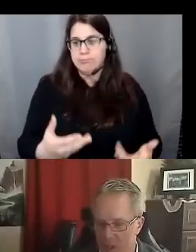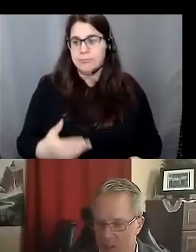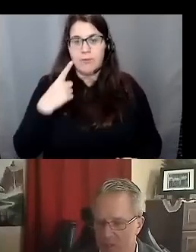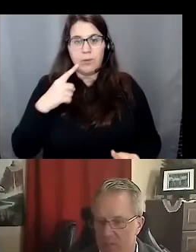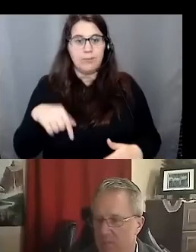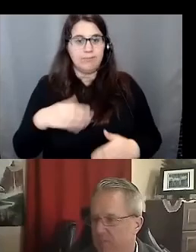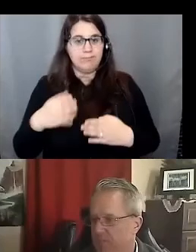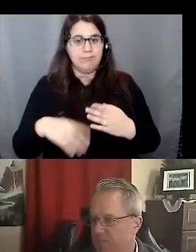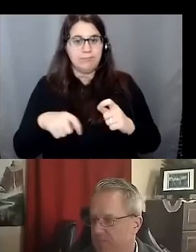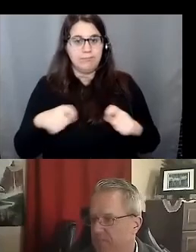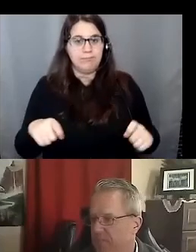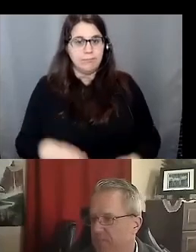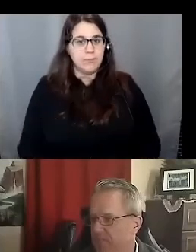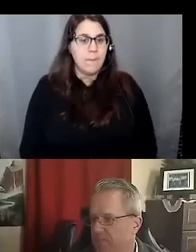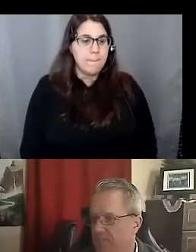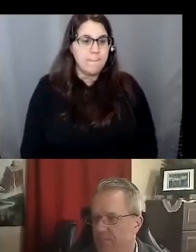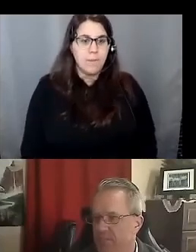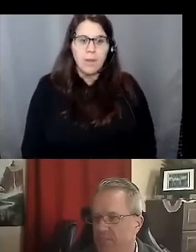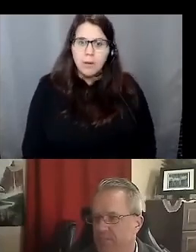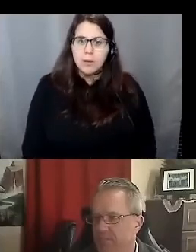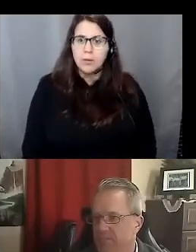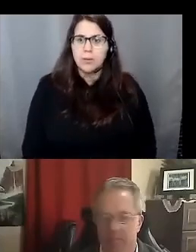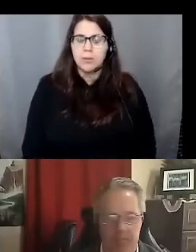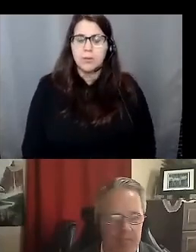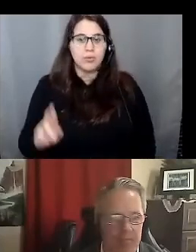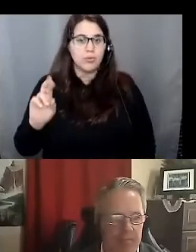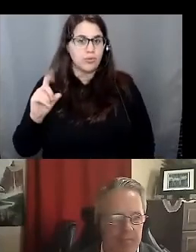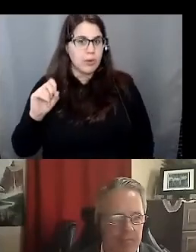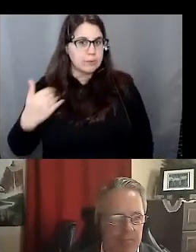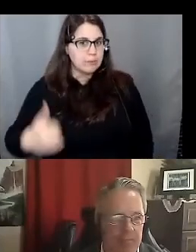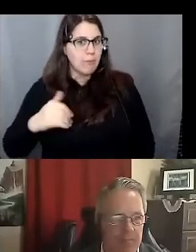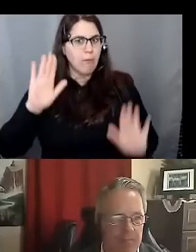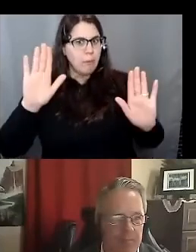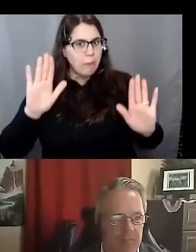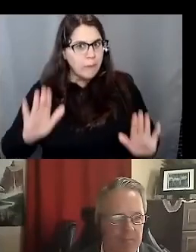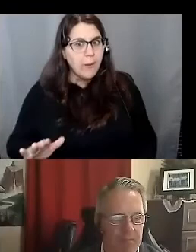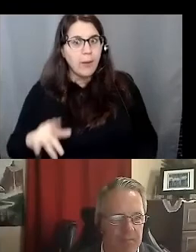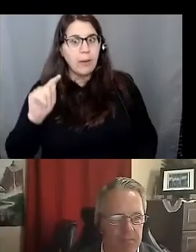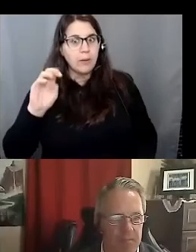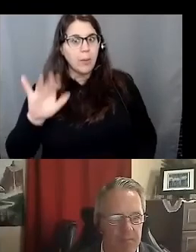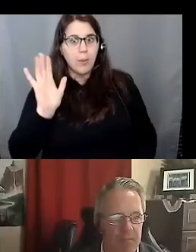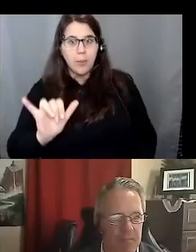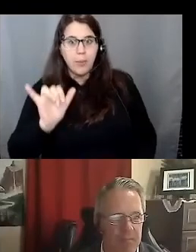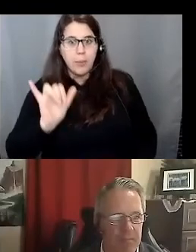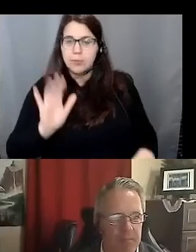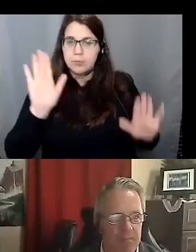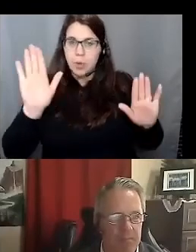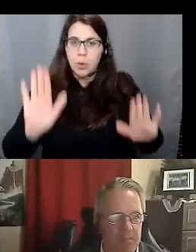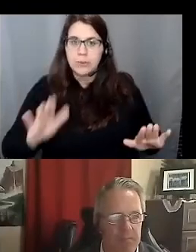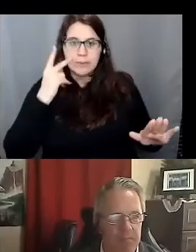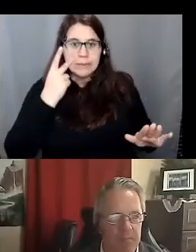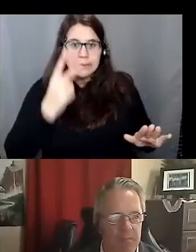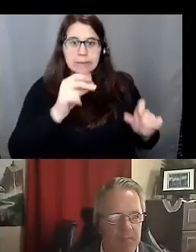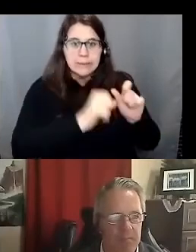webinar here. This has been great, Tom. It is awesome to be able to have a visual for what the dashboard looks like, and then just to